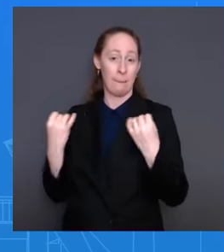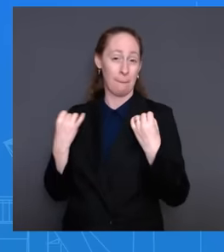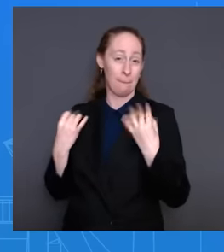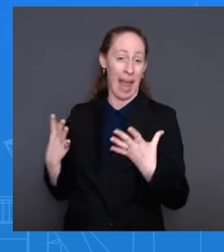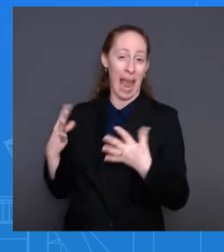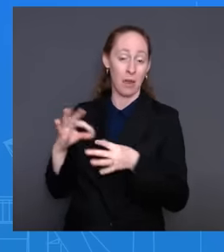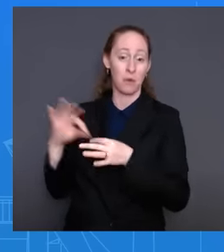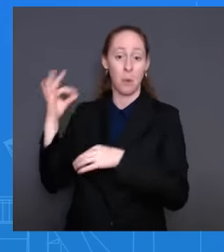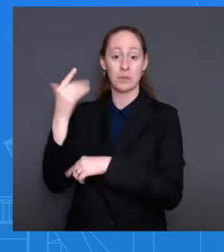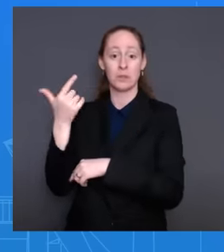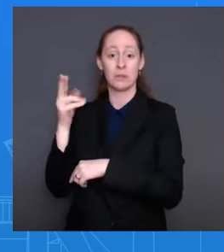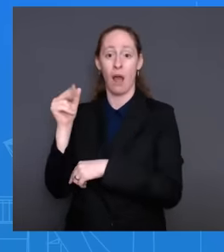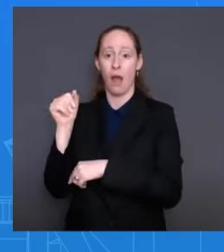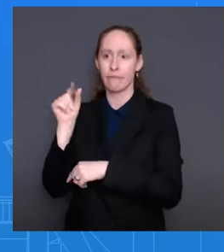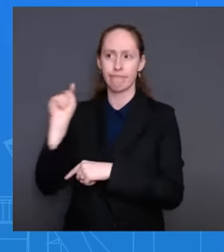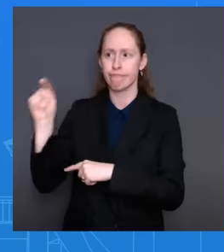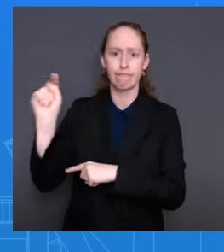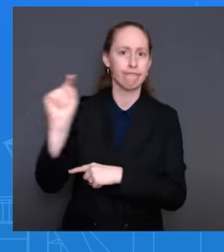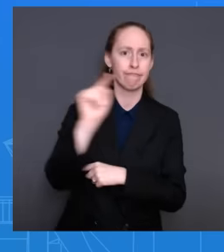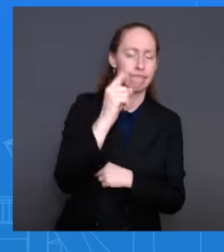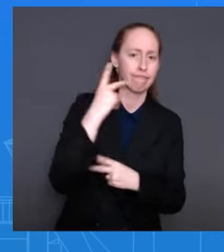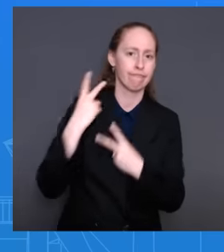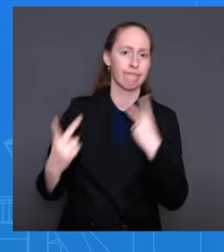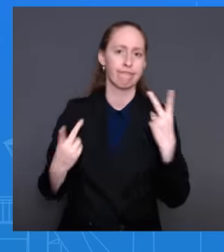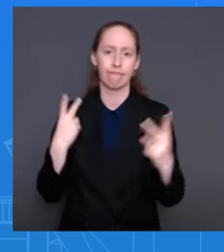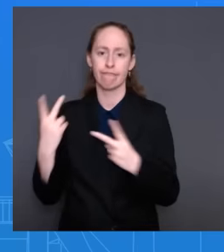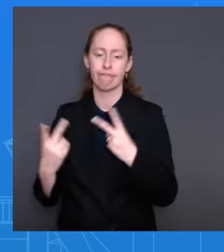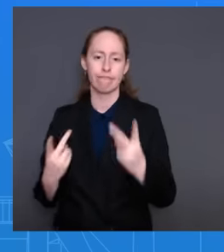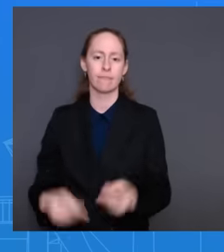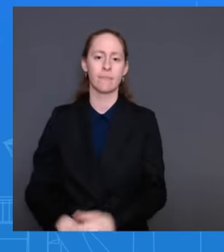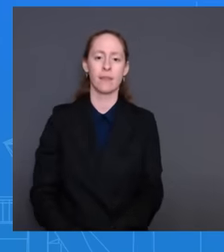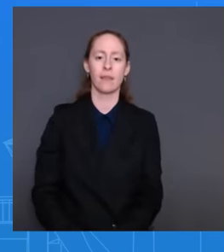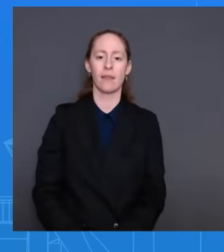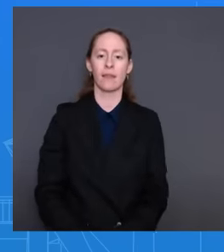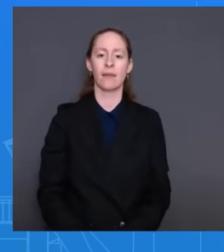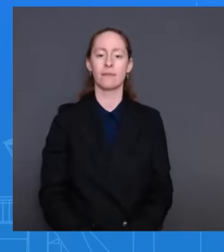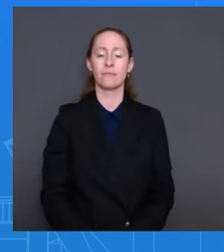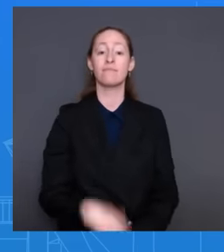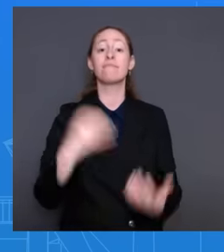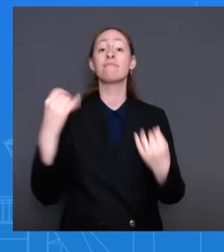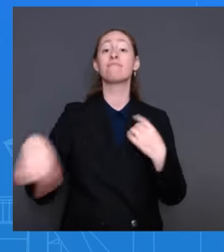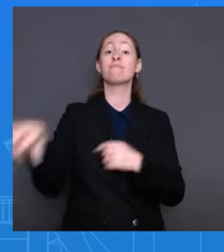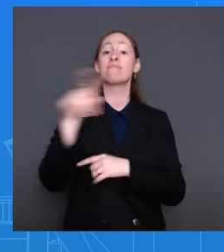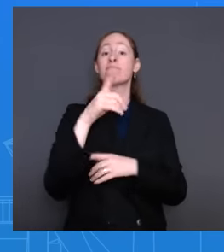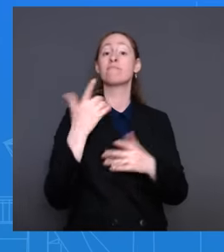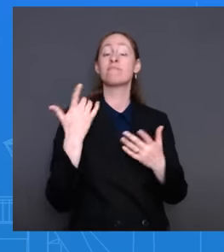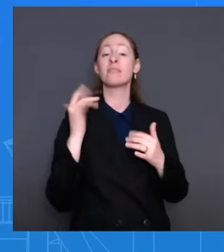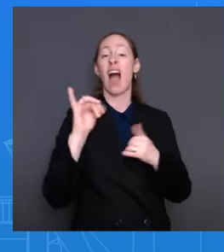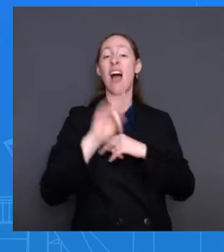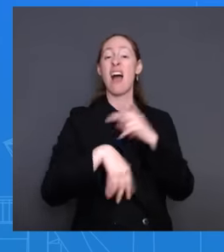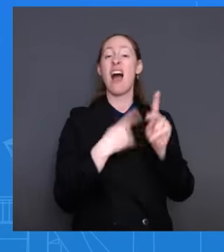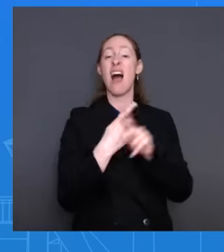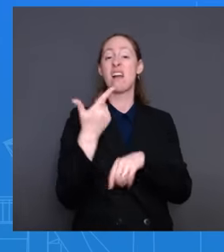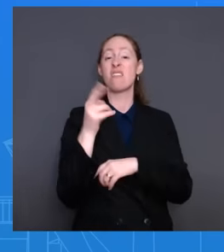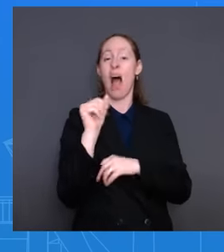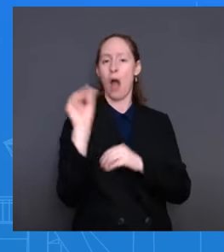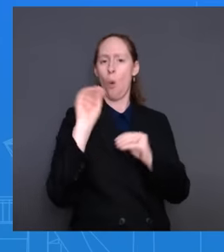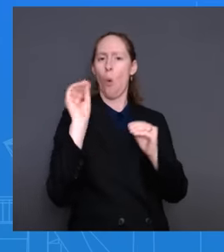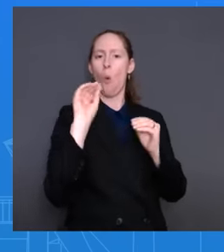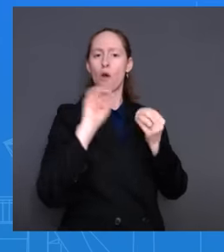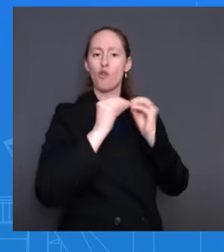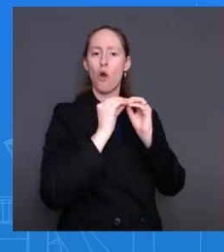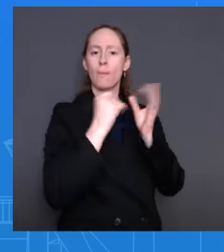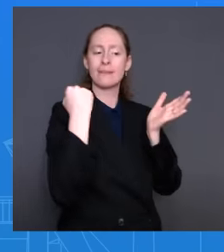they are not regulated. There's no serial number connected to them. They are the weapons of choice. choice when it comes to